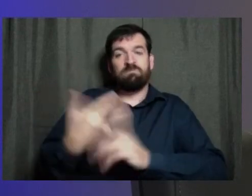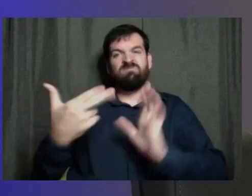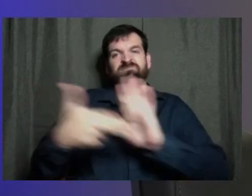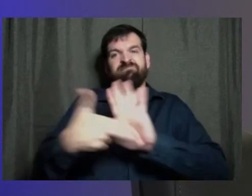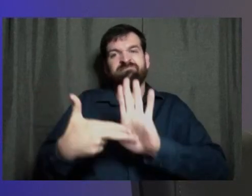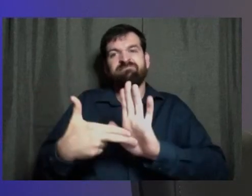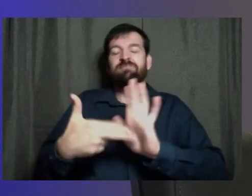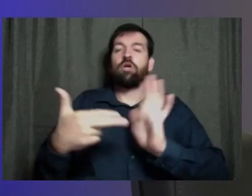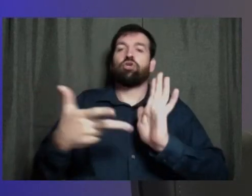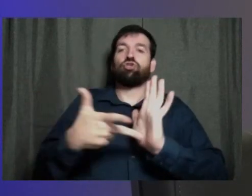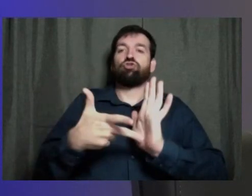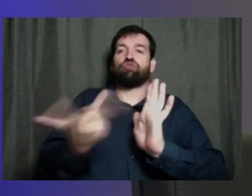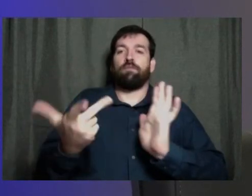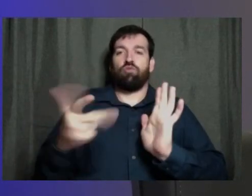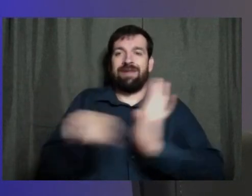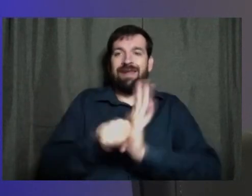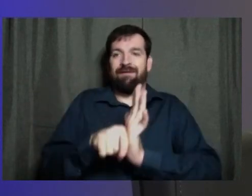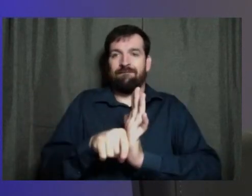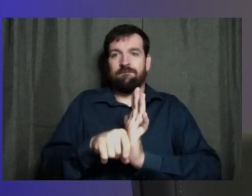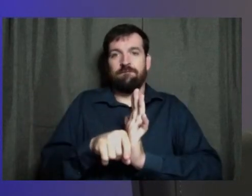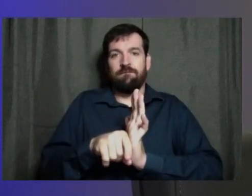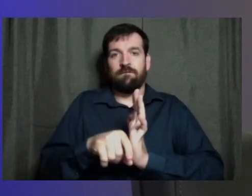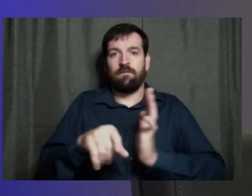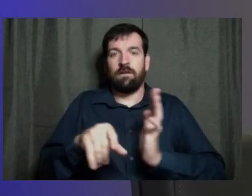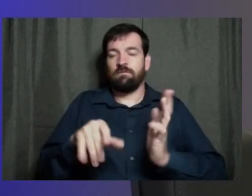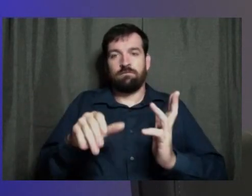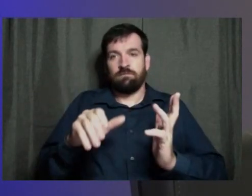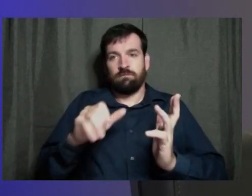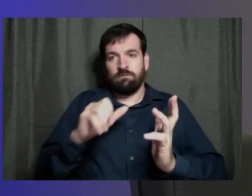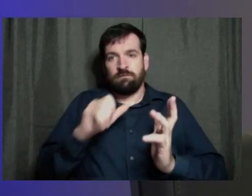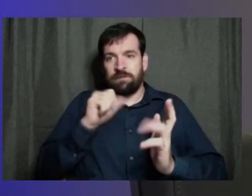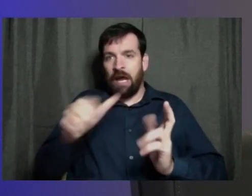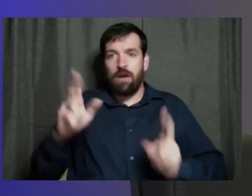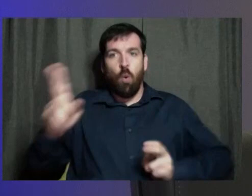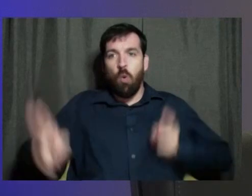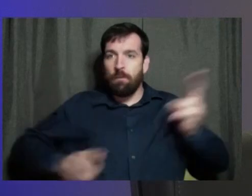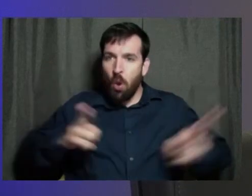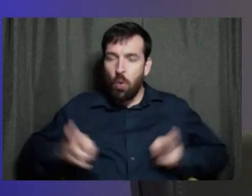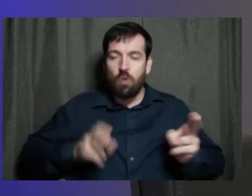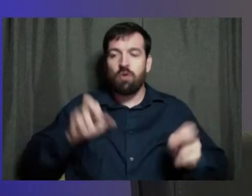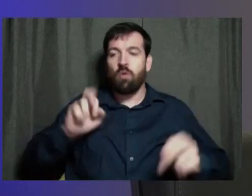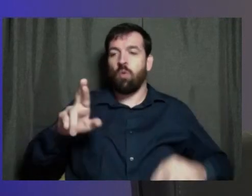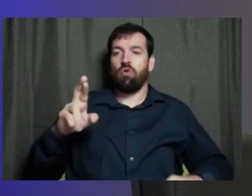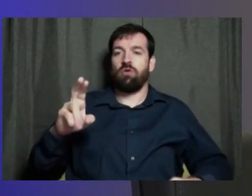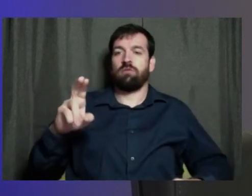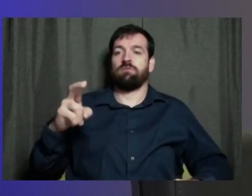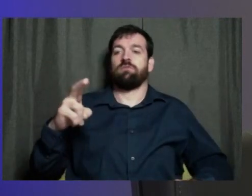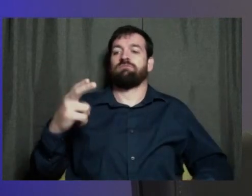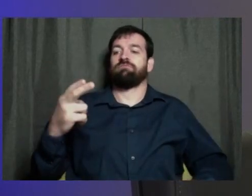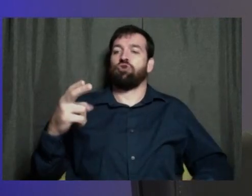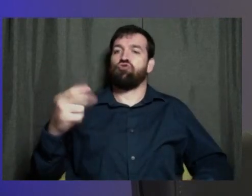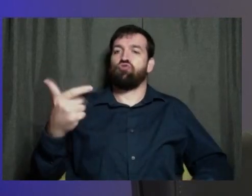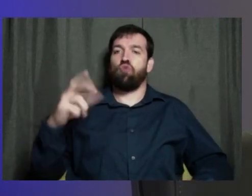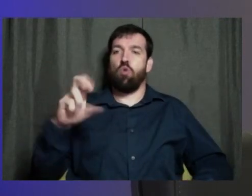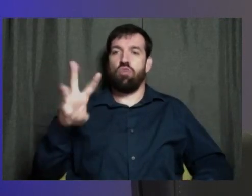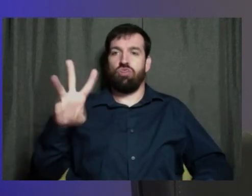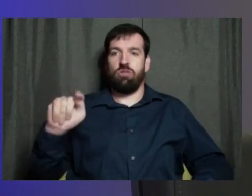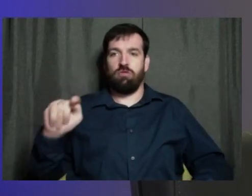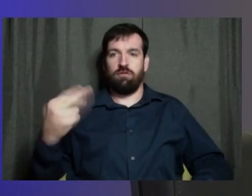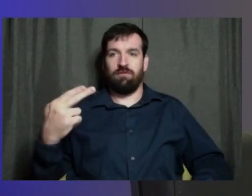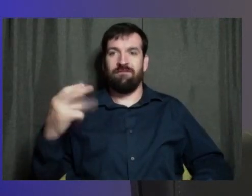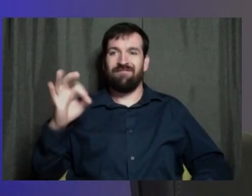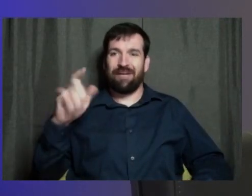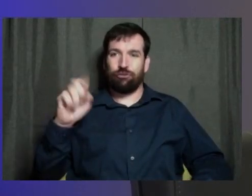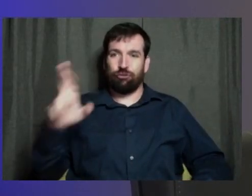negative subtype, which is that is not driven by hormones or the HER2 growth factor. So that's what we call triple negative breast cancer,